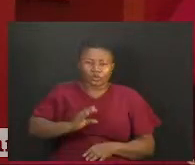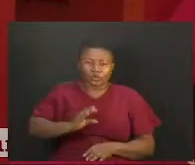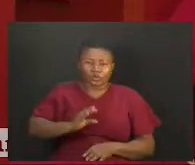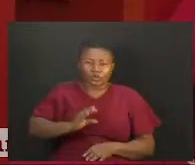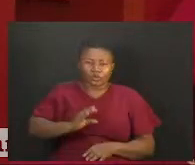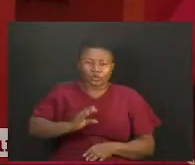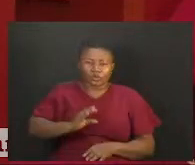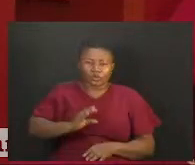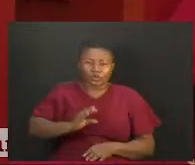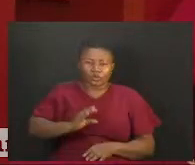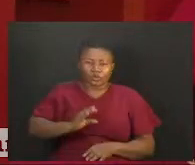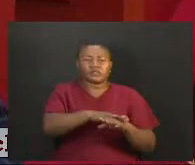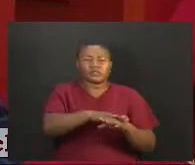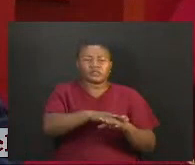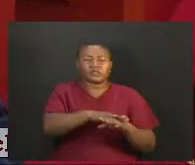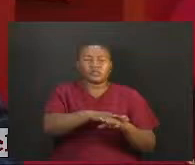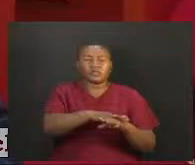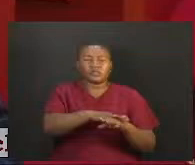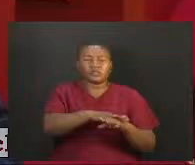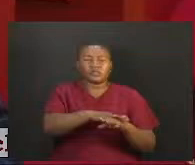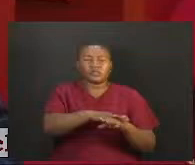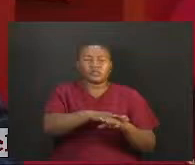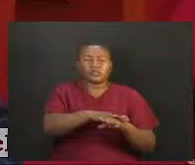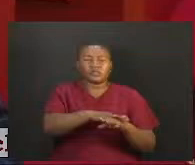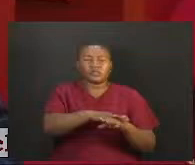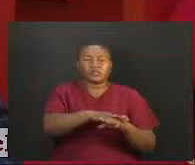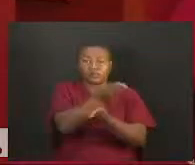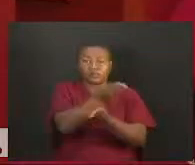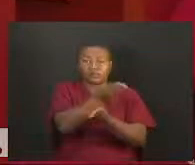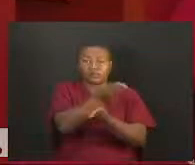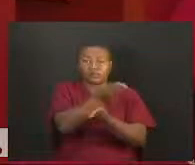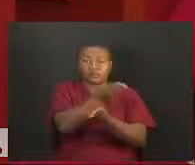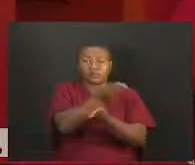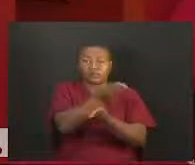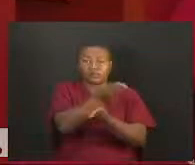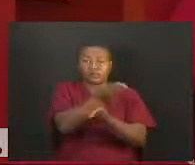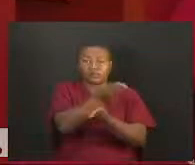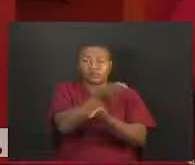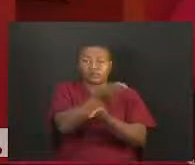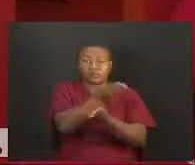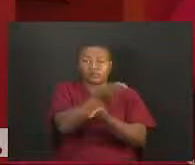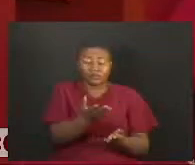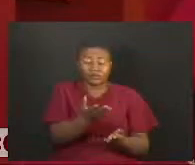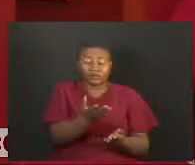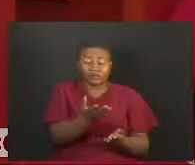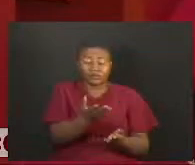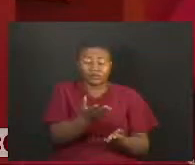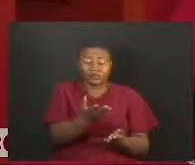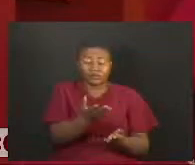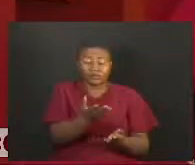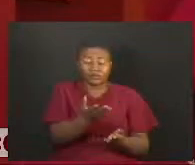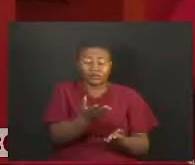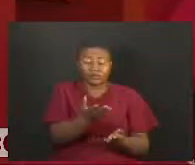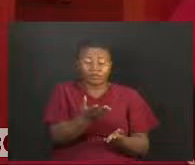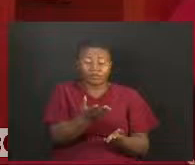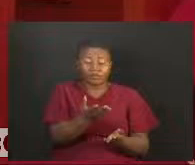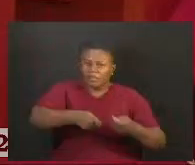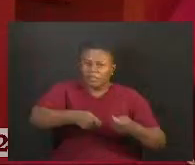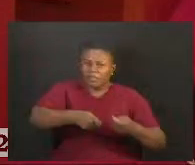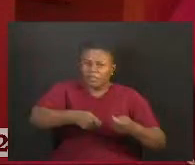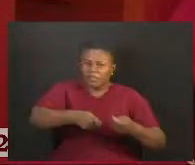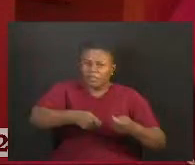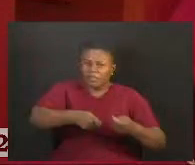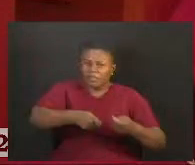rate stability. Apart from eroding their working capital, exchange rate volatilities makes effective business